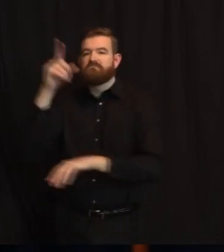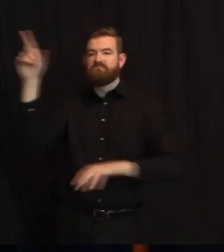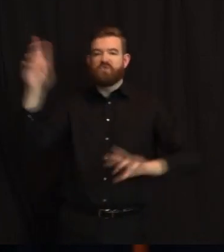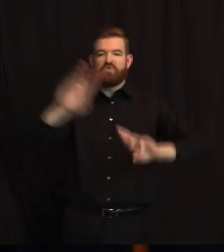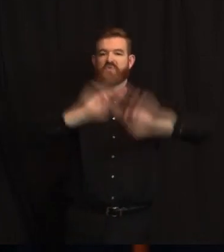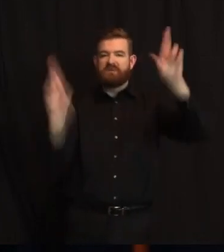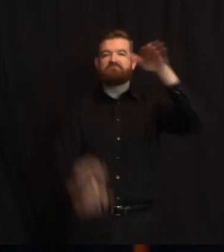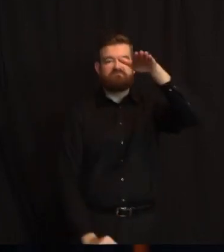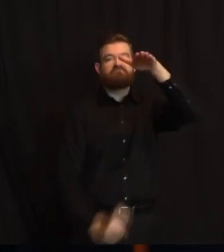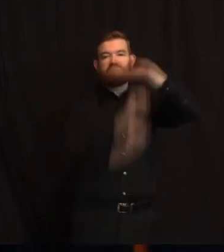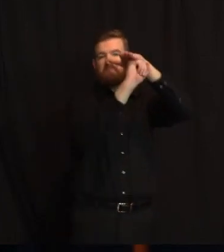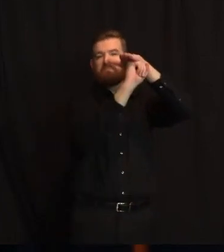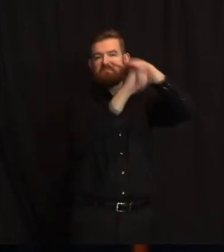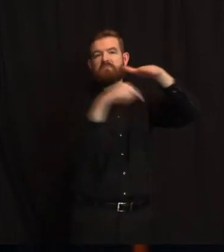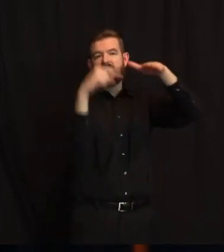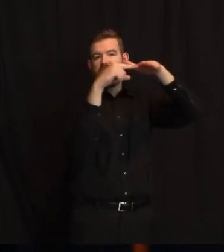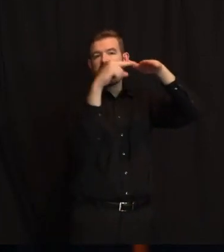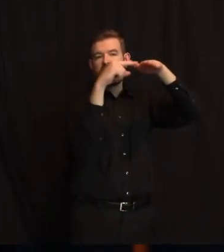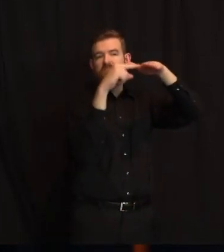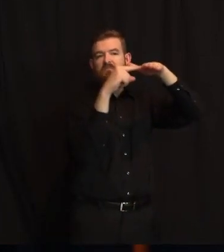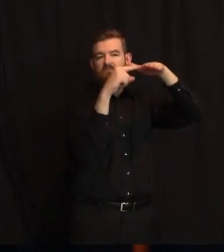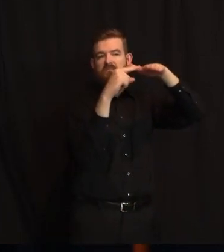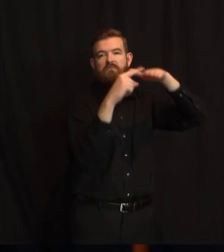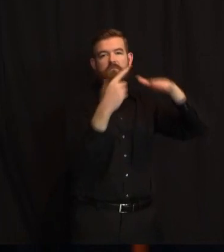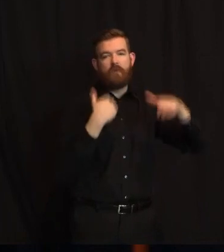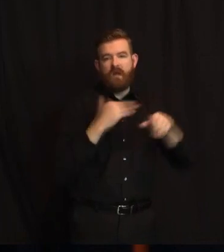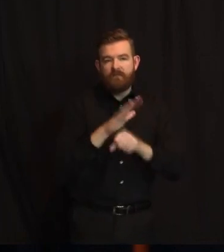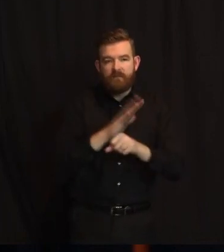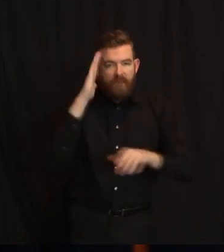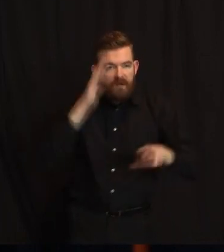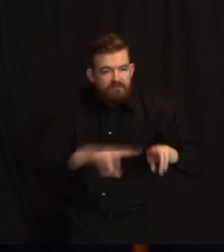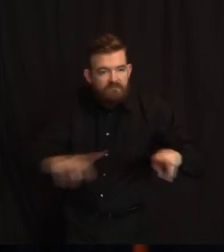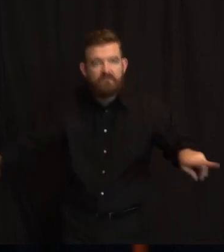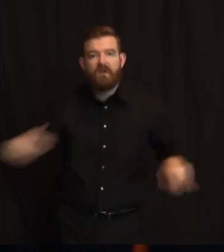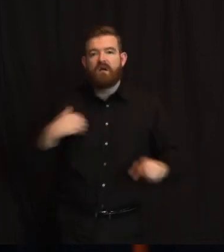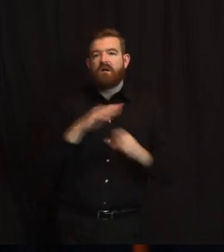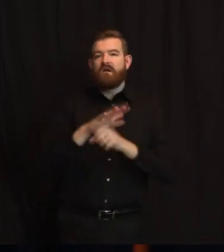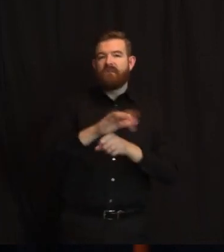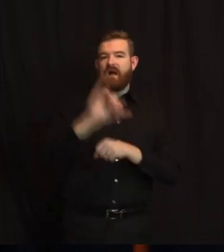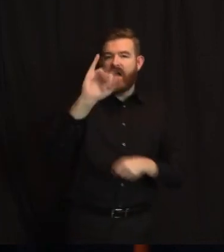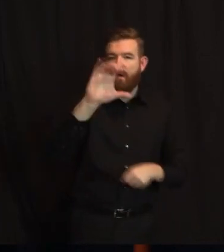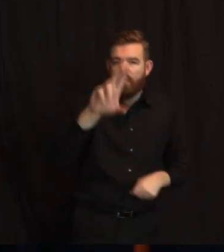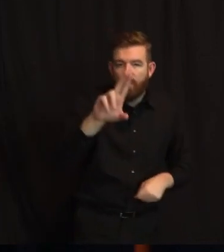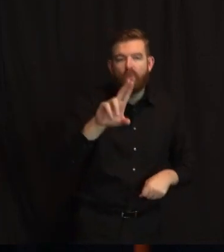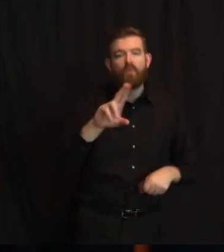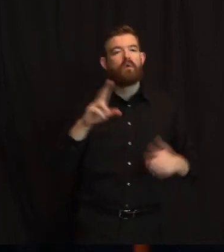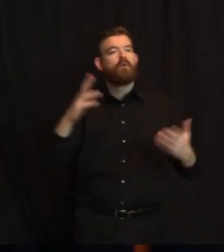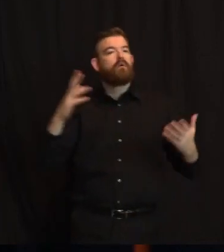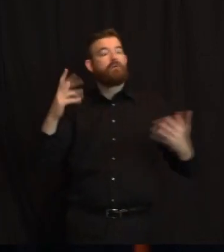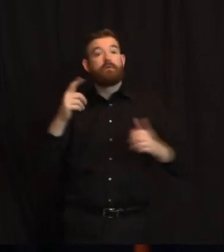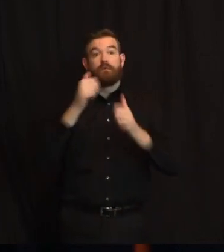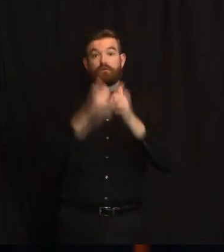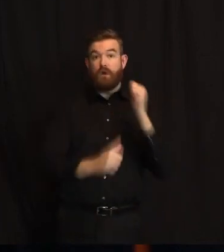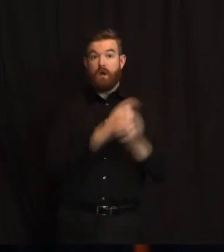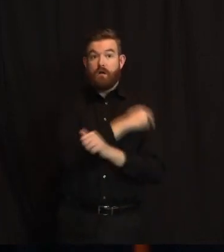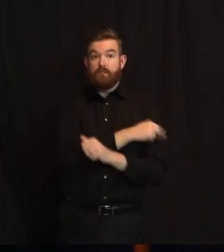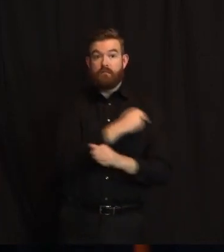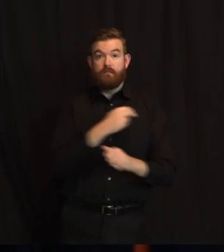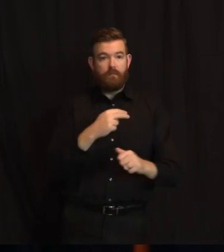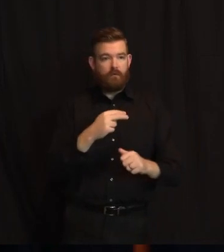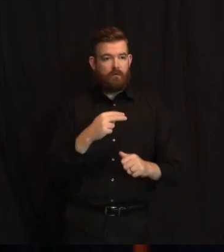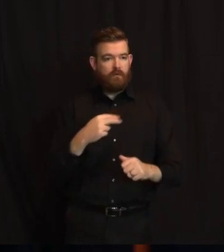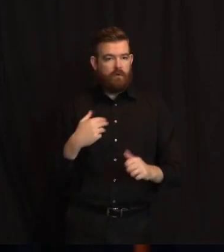available bed spaces, particularly critical care. They have all increased their available spaces. We have